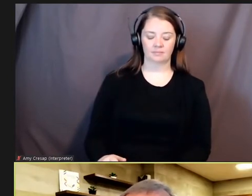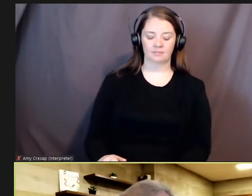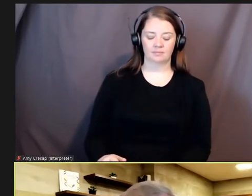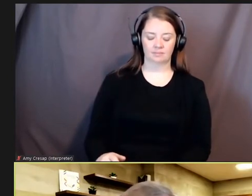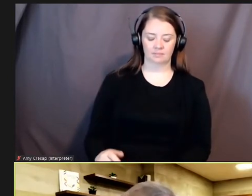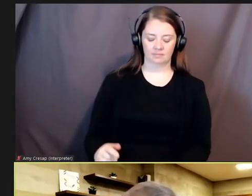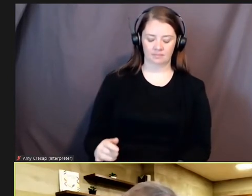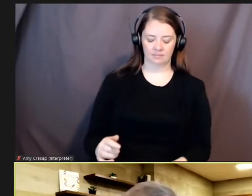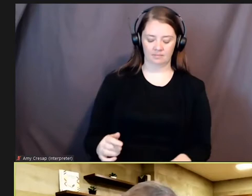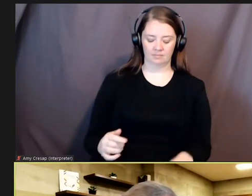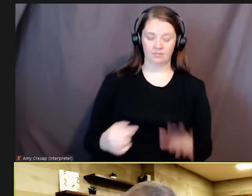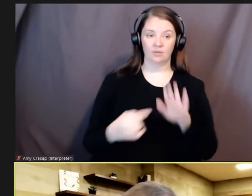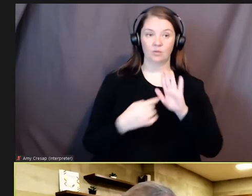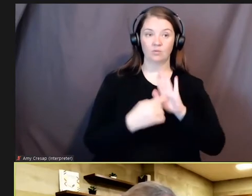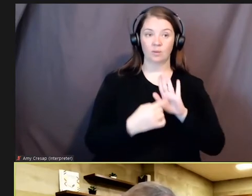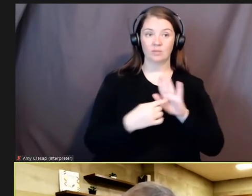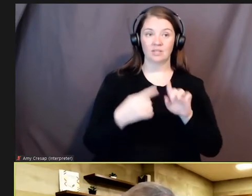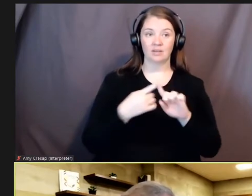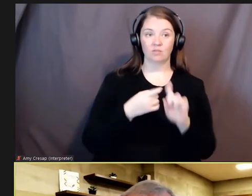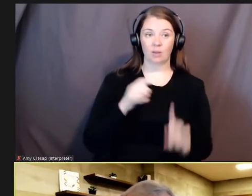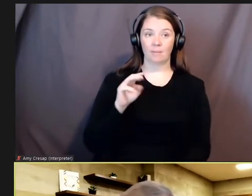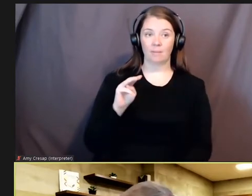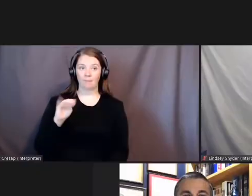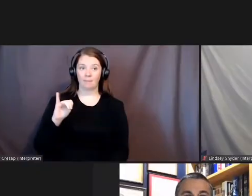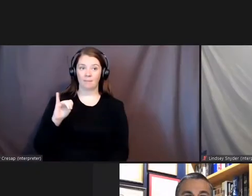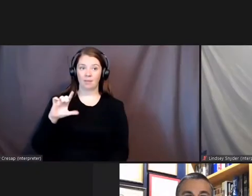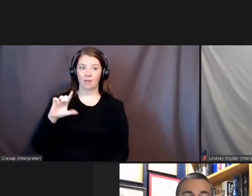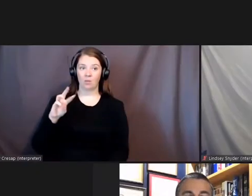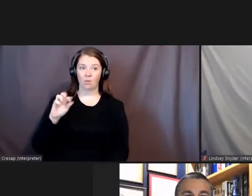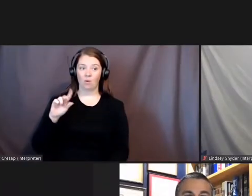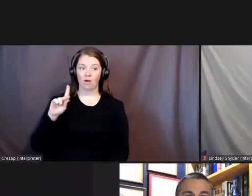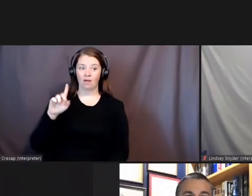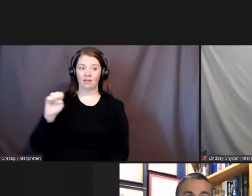Do we have a representative from the Milwaukee PBS?